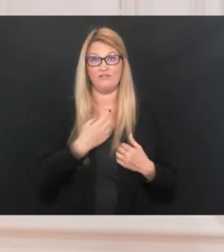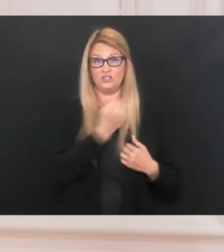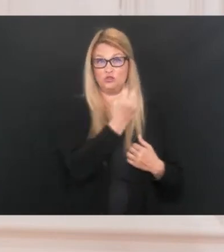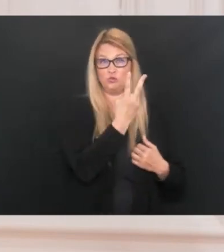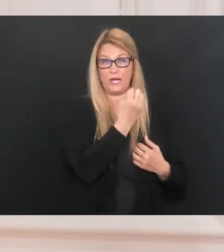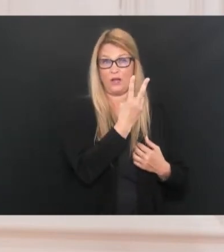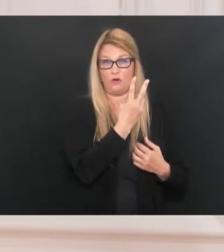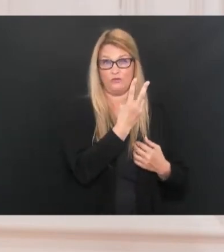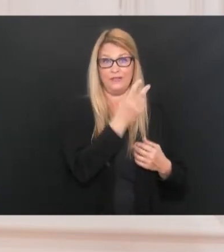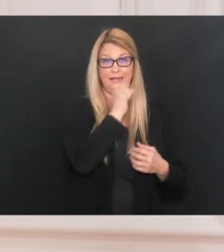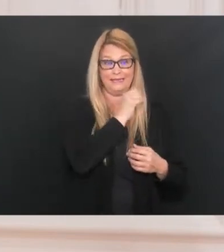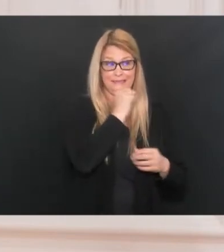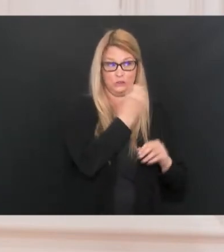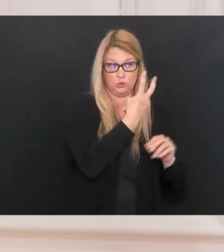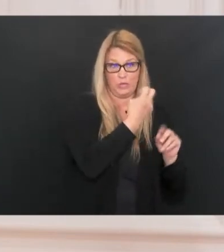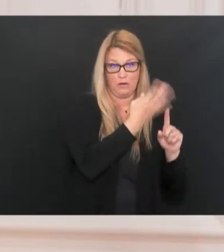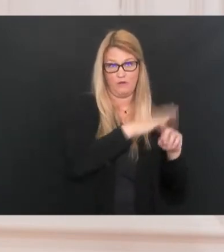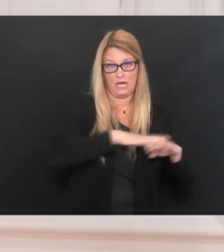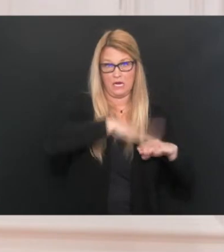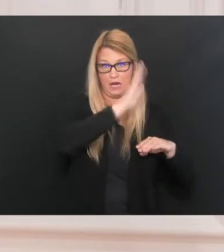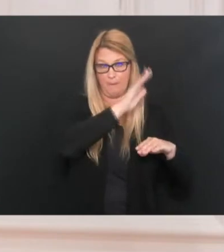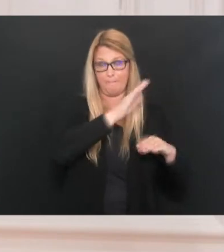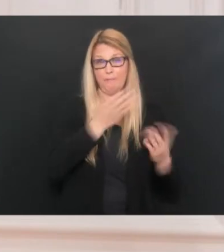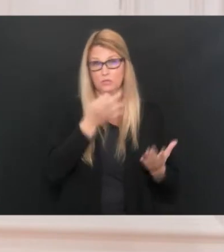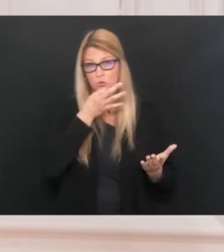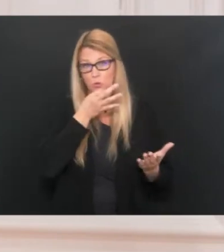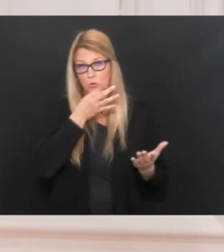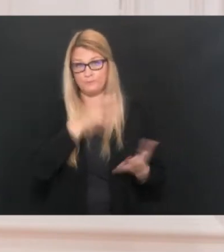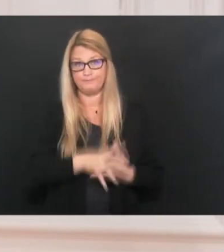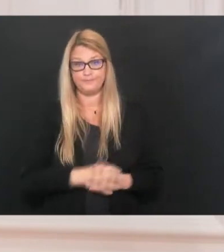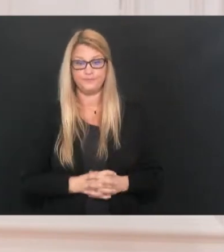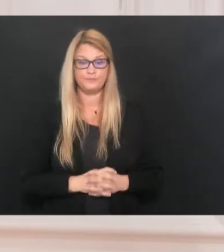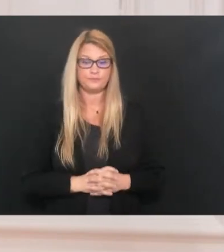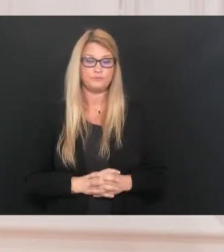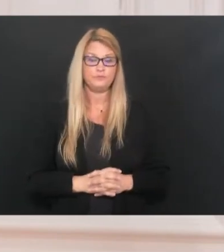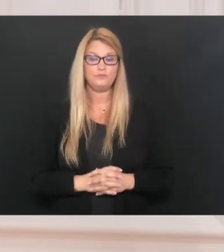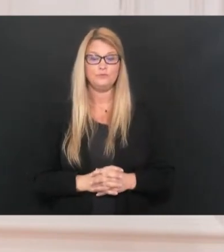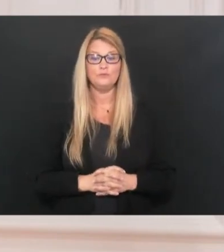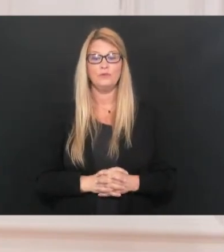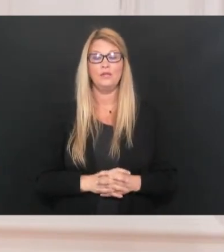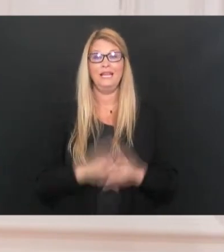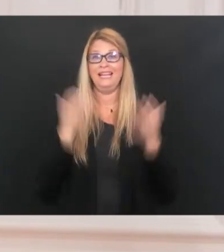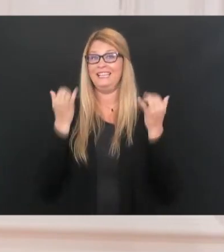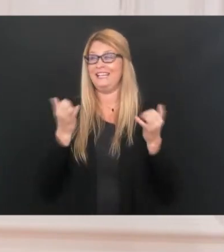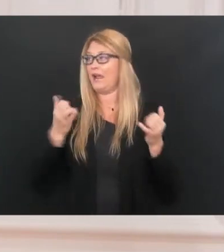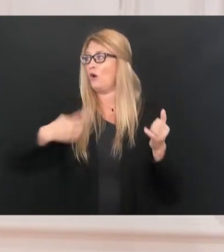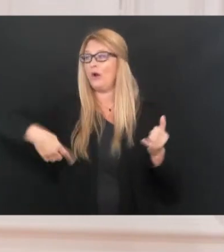as the governor said. And as we look at the strategies